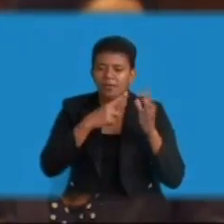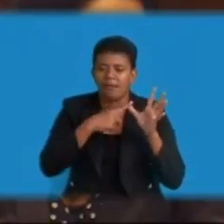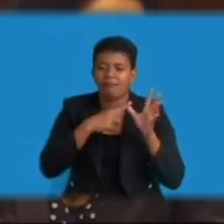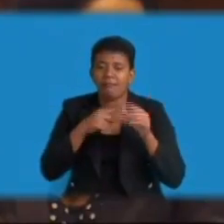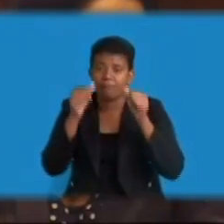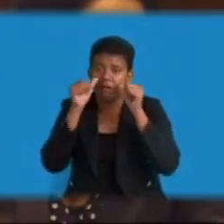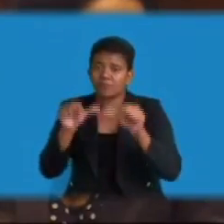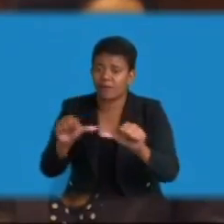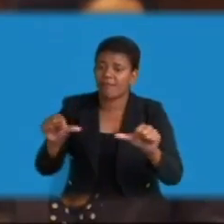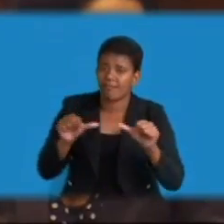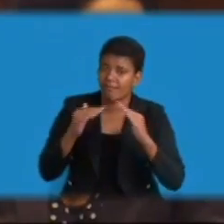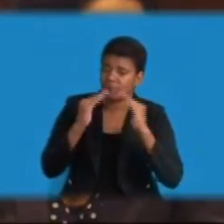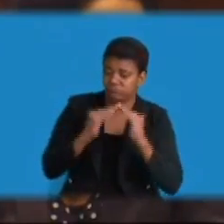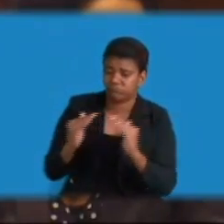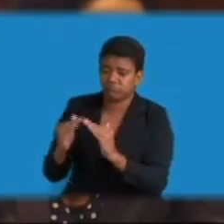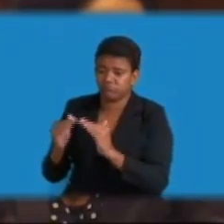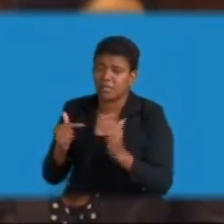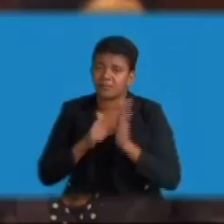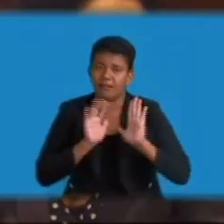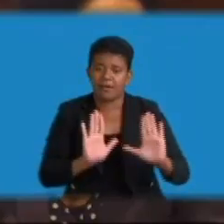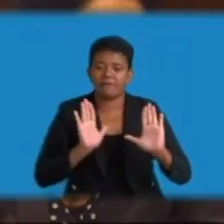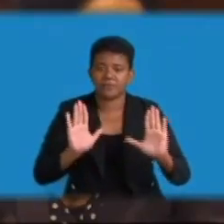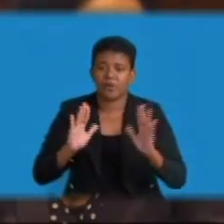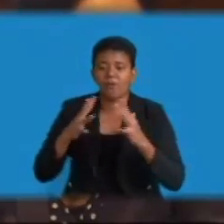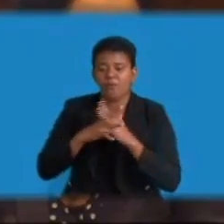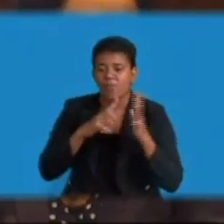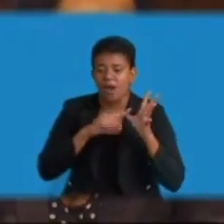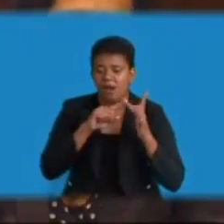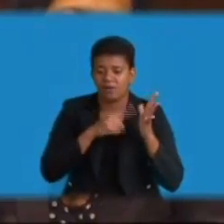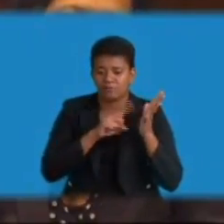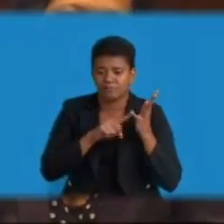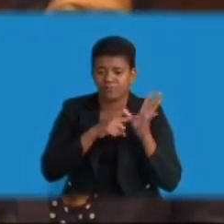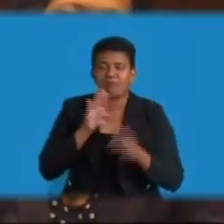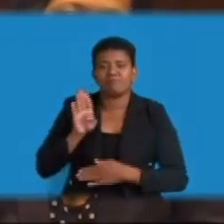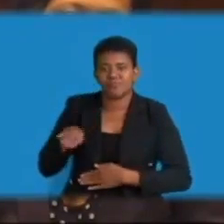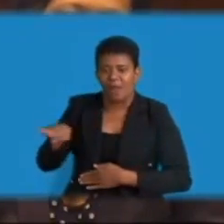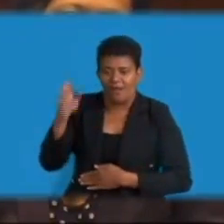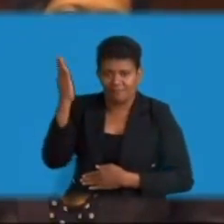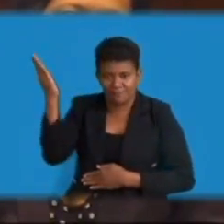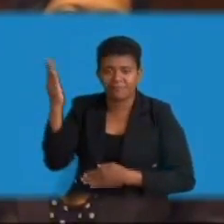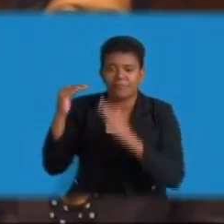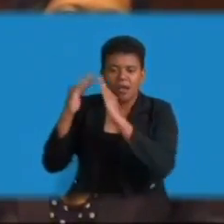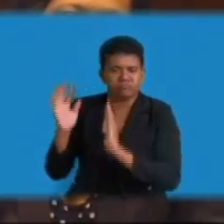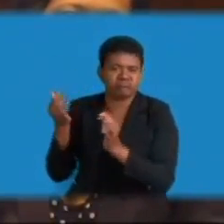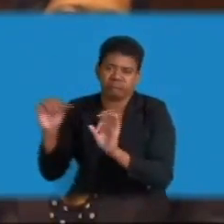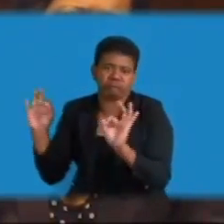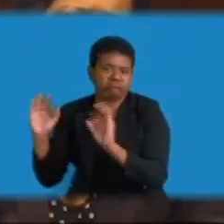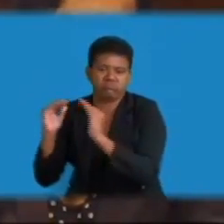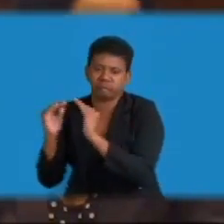Tailevu, the Nayala Agricultural Quarters, and Wainunu Seismic Station in Bua. Madam Speaker, we've also